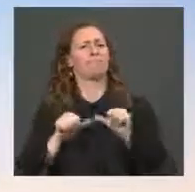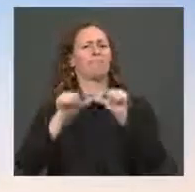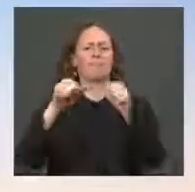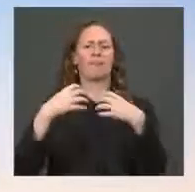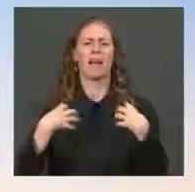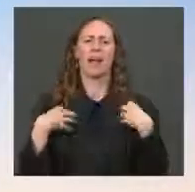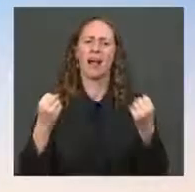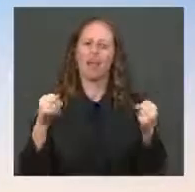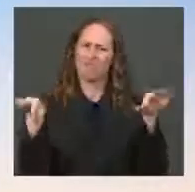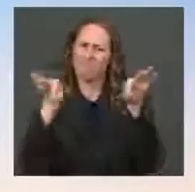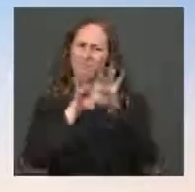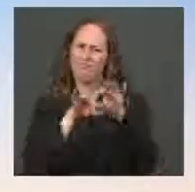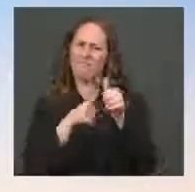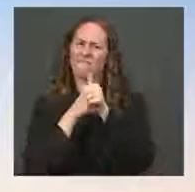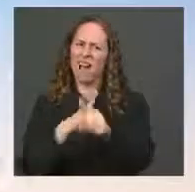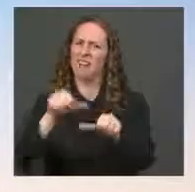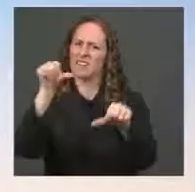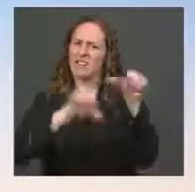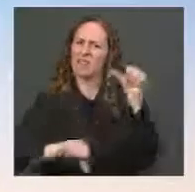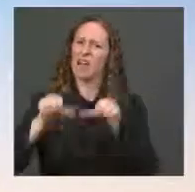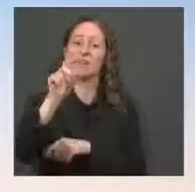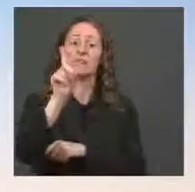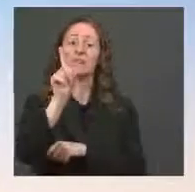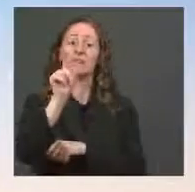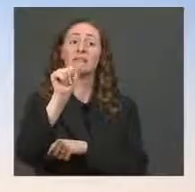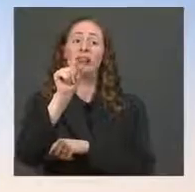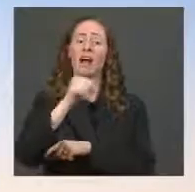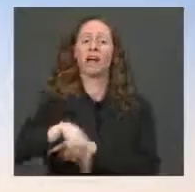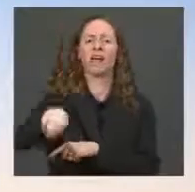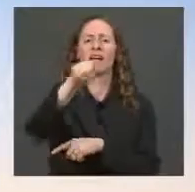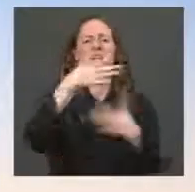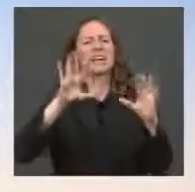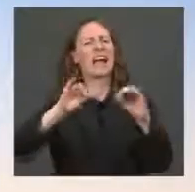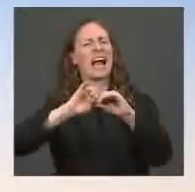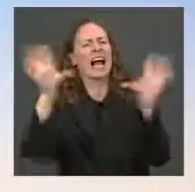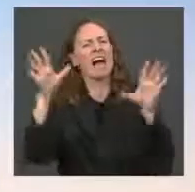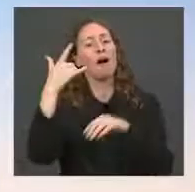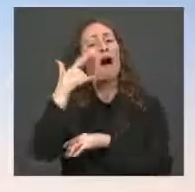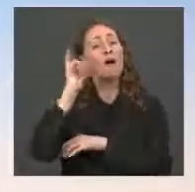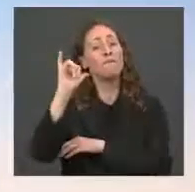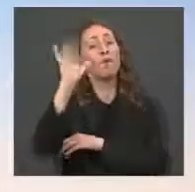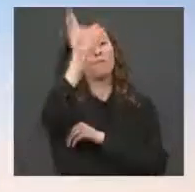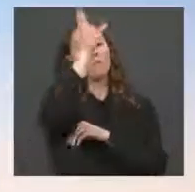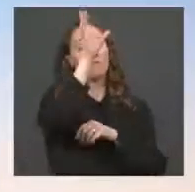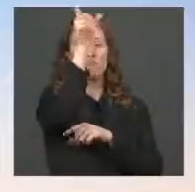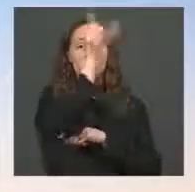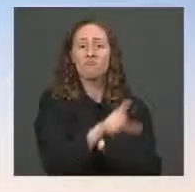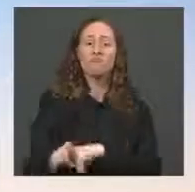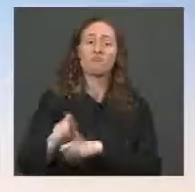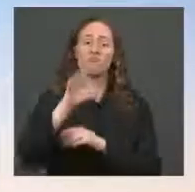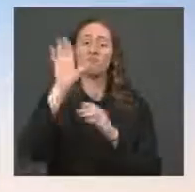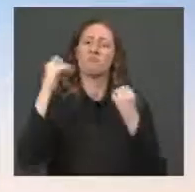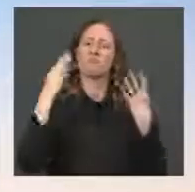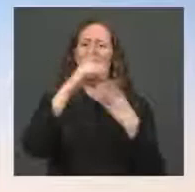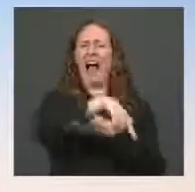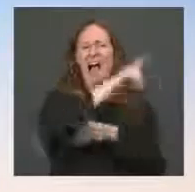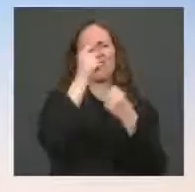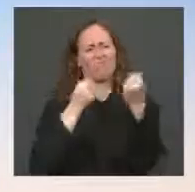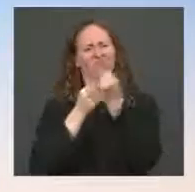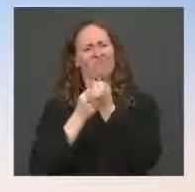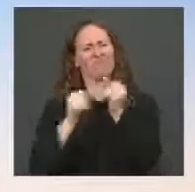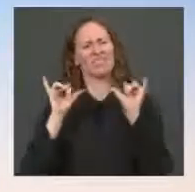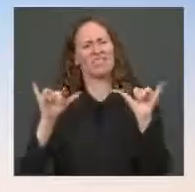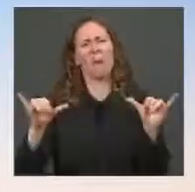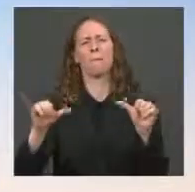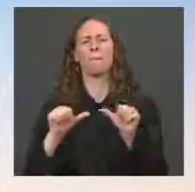were overwhelmingly in favor of a leader who is willing to take strong steps to defeat COVID and get the economy up and running. Governor Newsom has